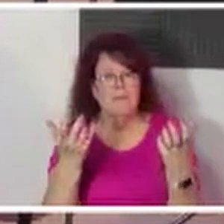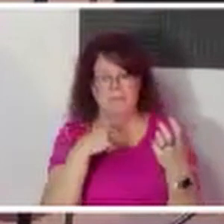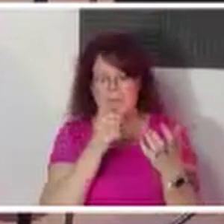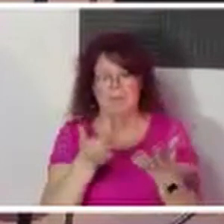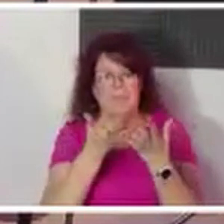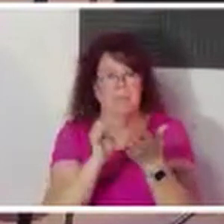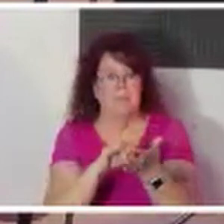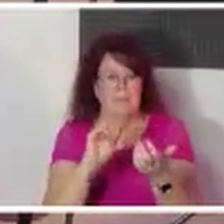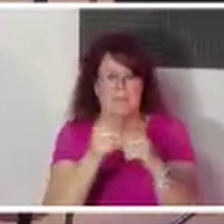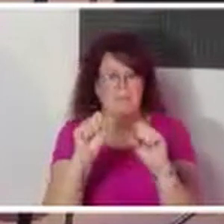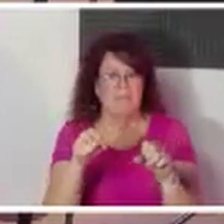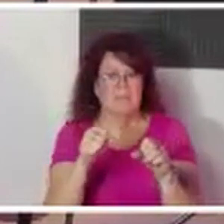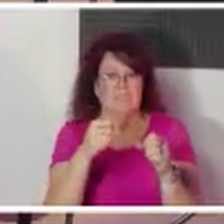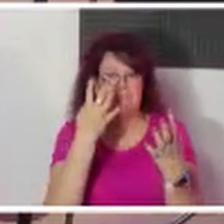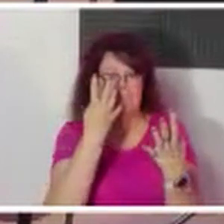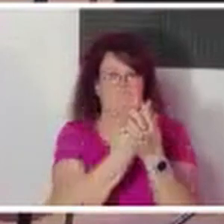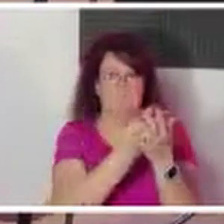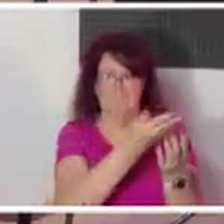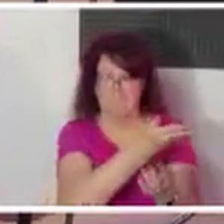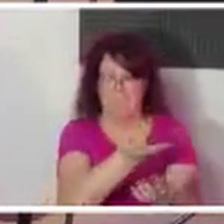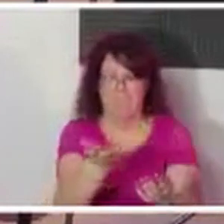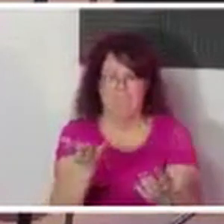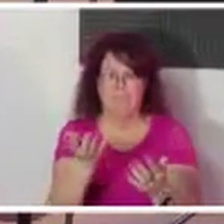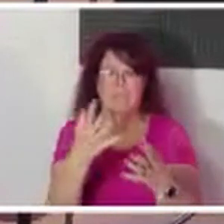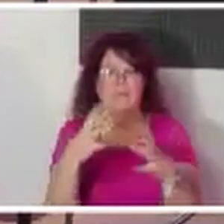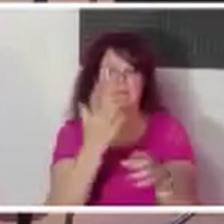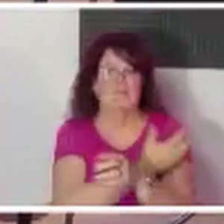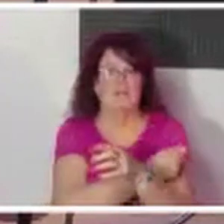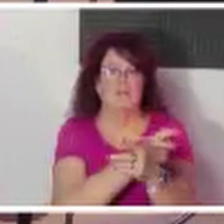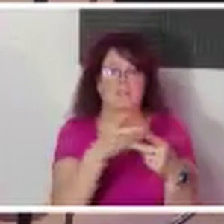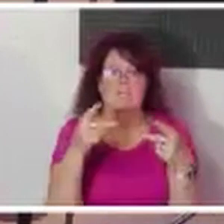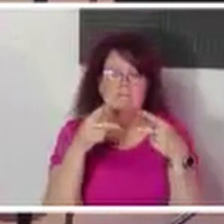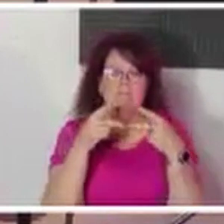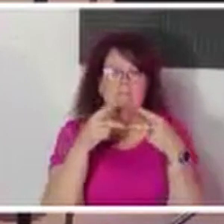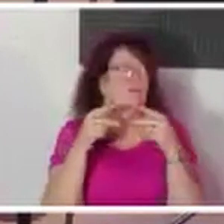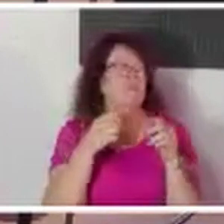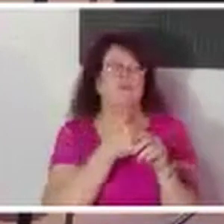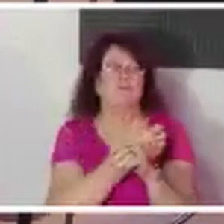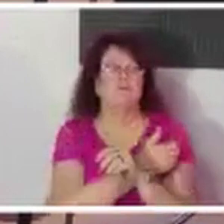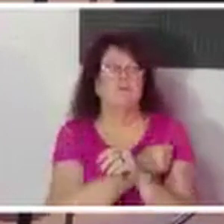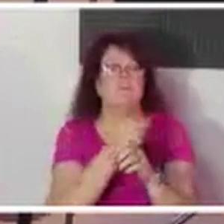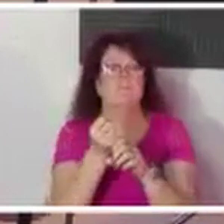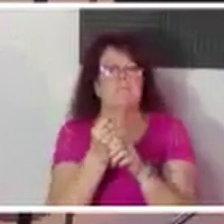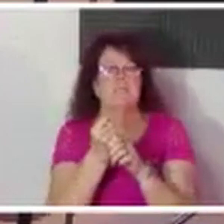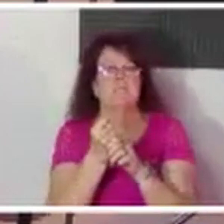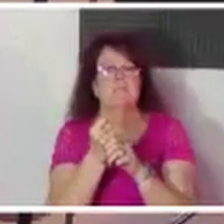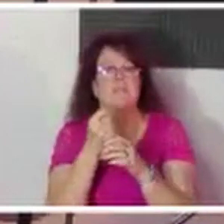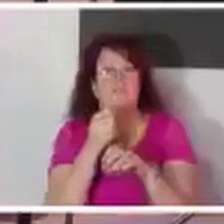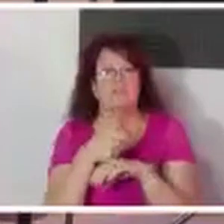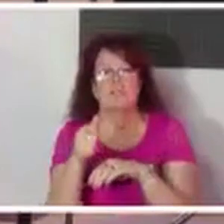dependency come up and a lot of drug possession charges, abuses of alcohol, DUIs, things like